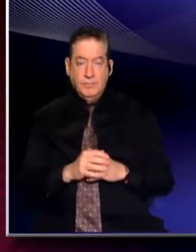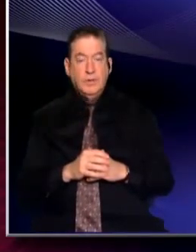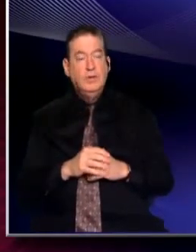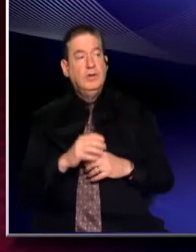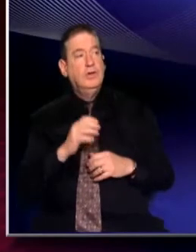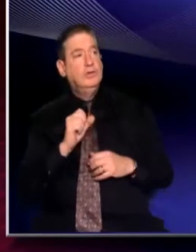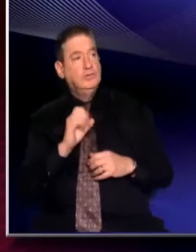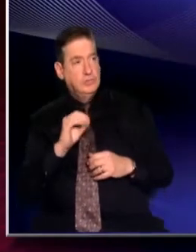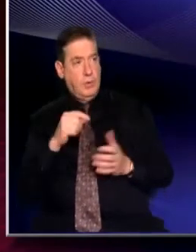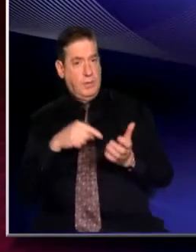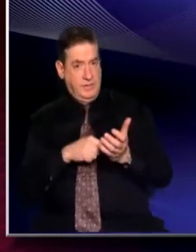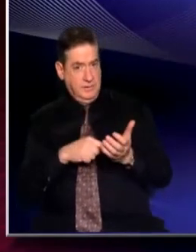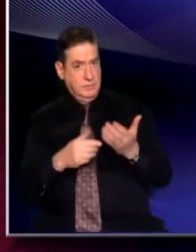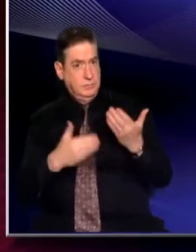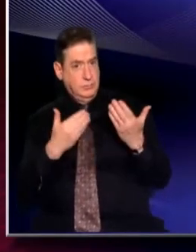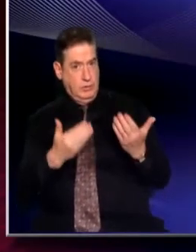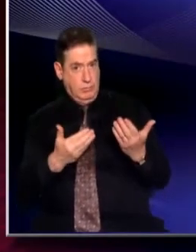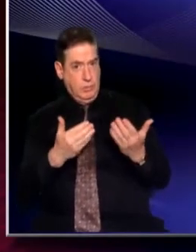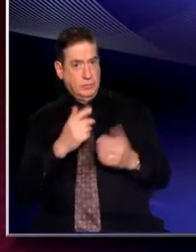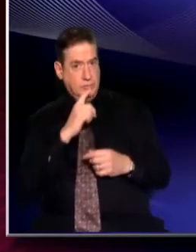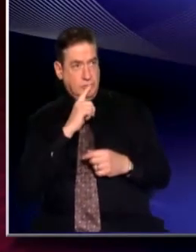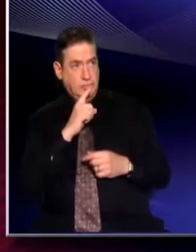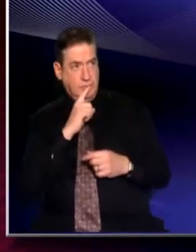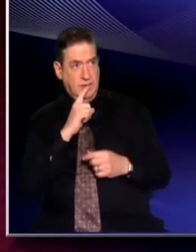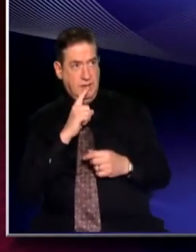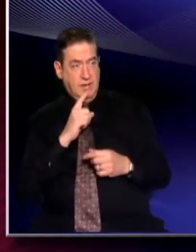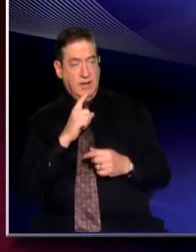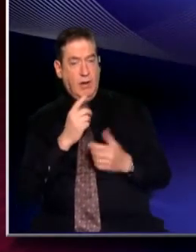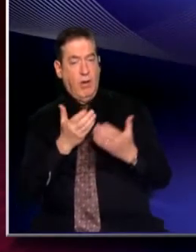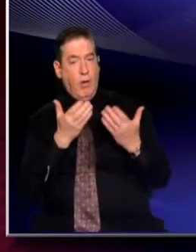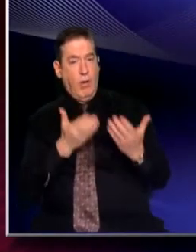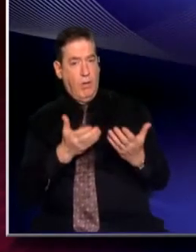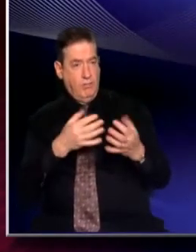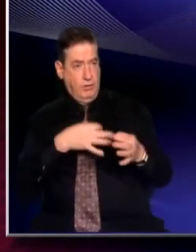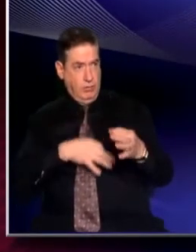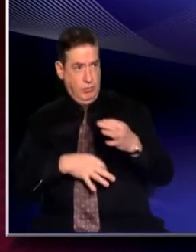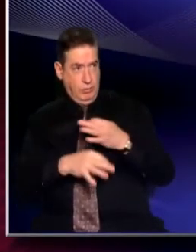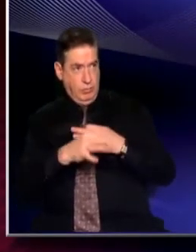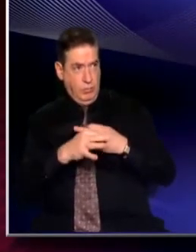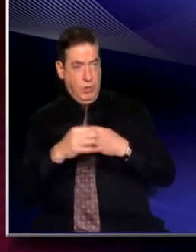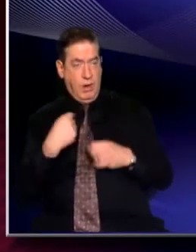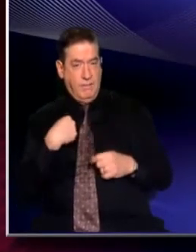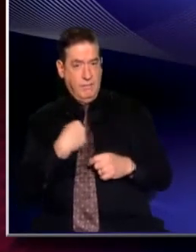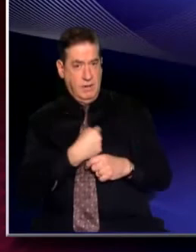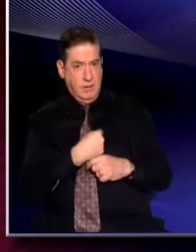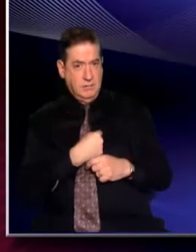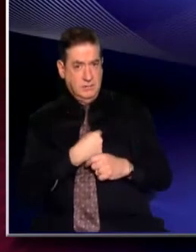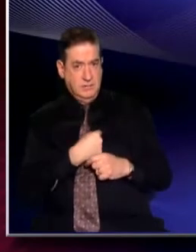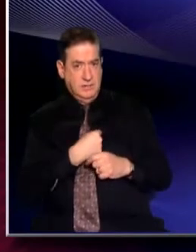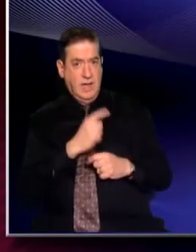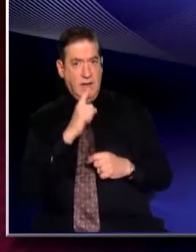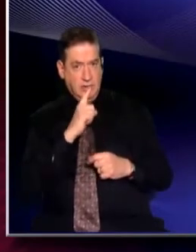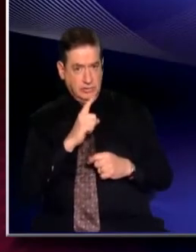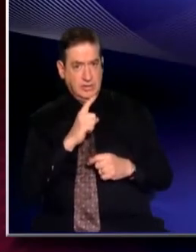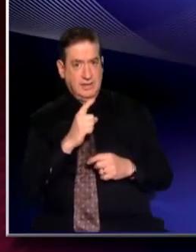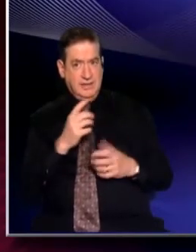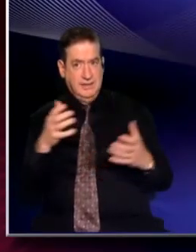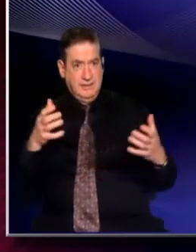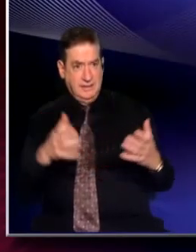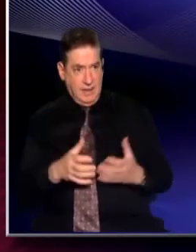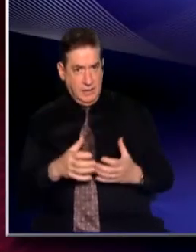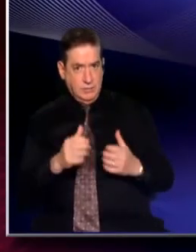So this proposal really would be offered in lieu of us actually getting